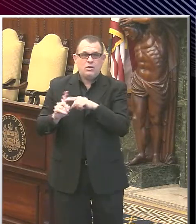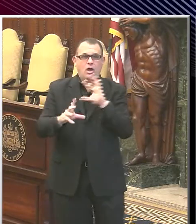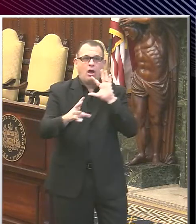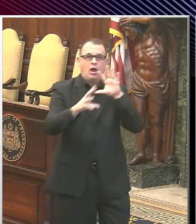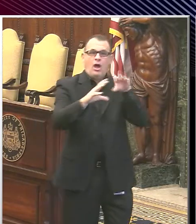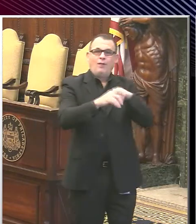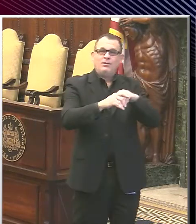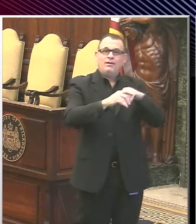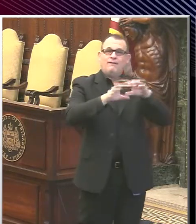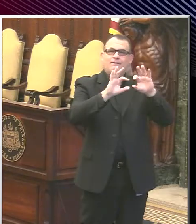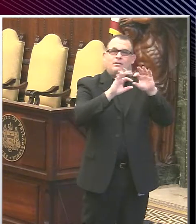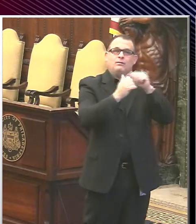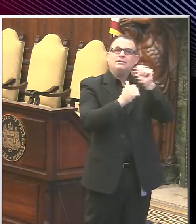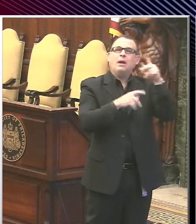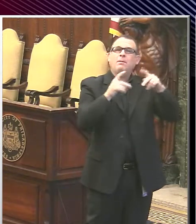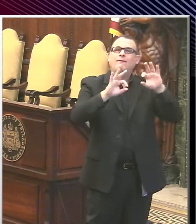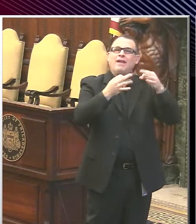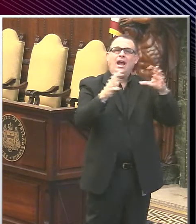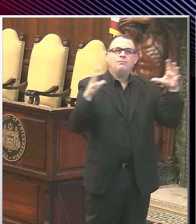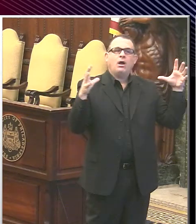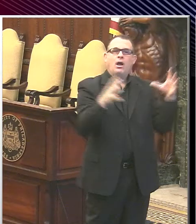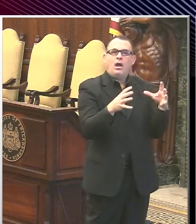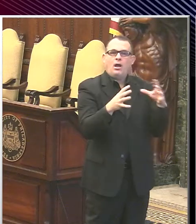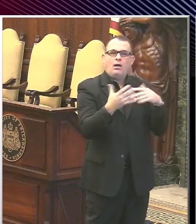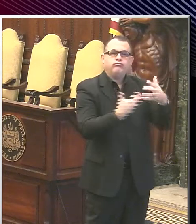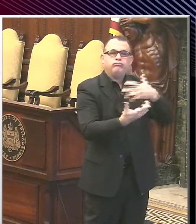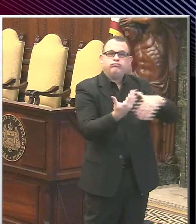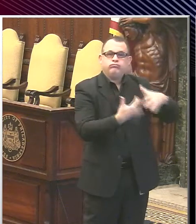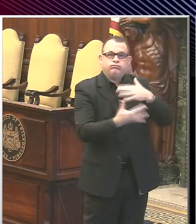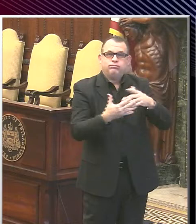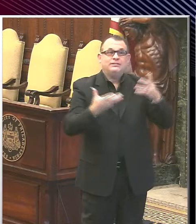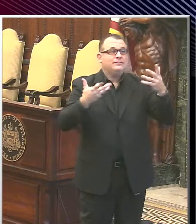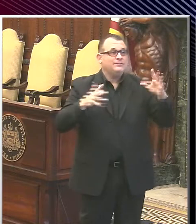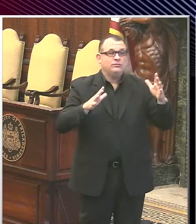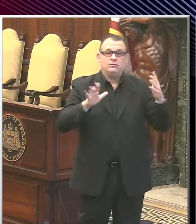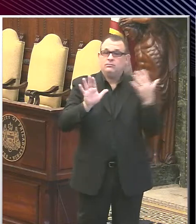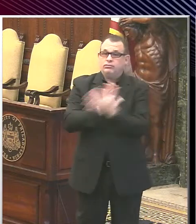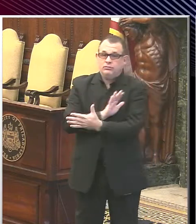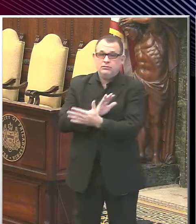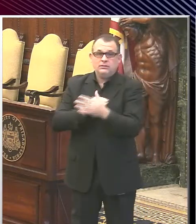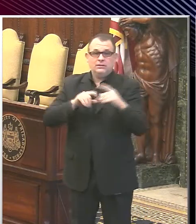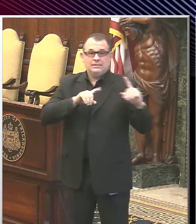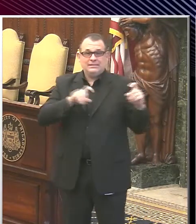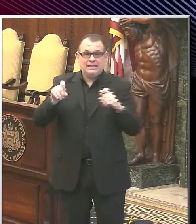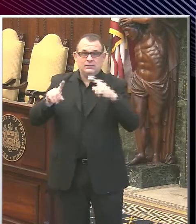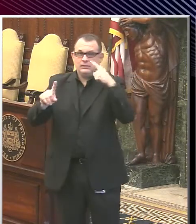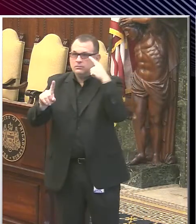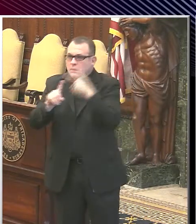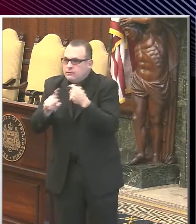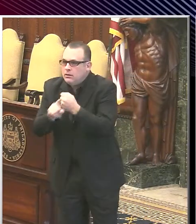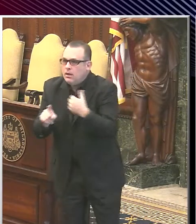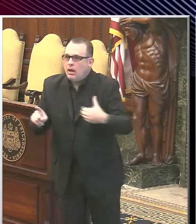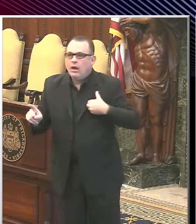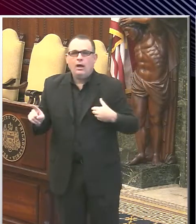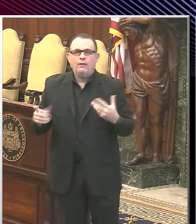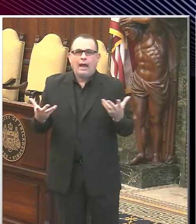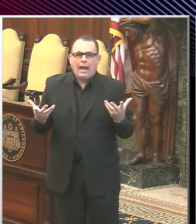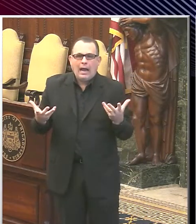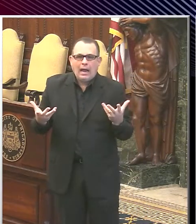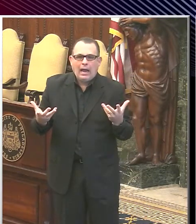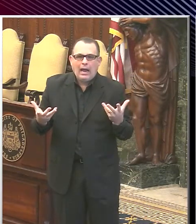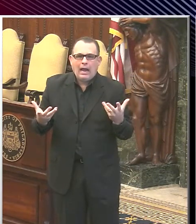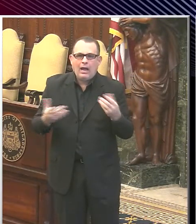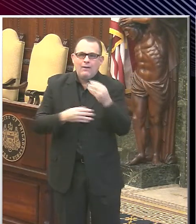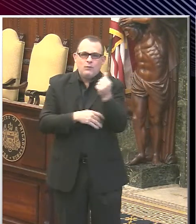on Thanksgiving anyway. And after Thanksgiving, she went in and got tested, and she tested positive. Shortly thereafter, her family members